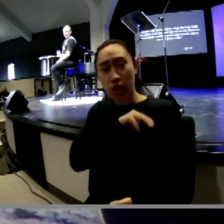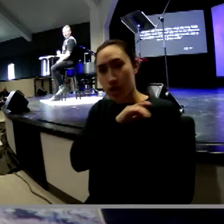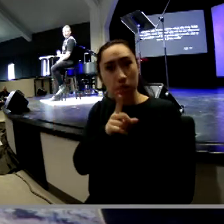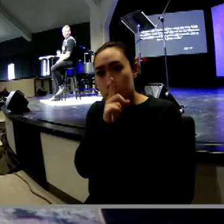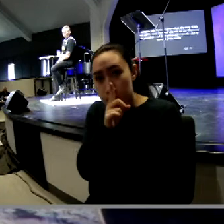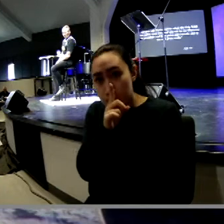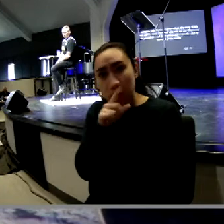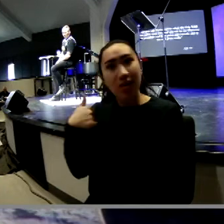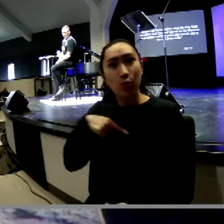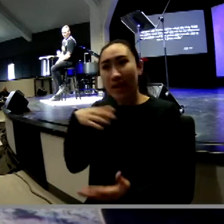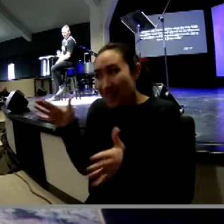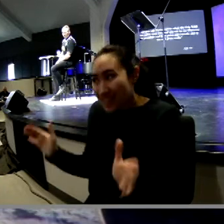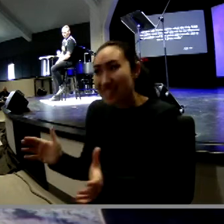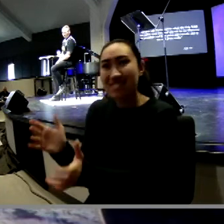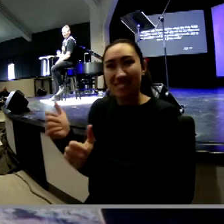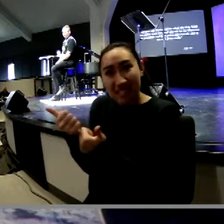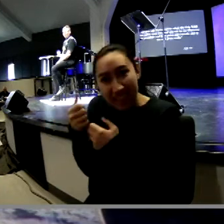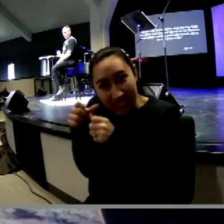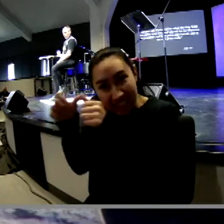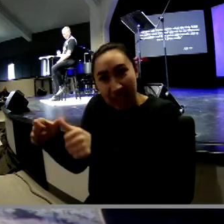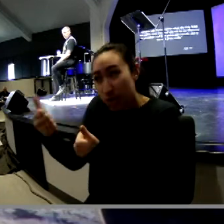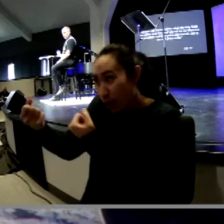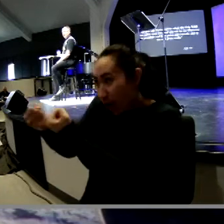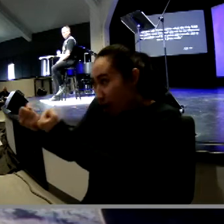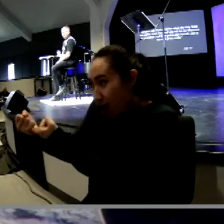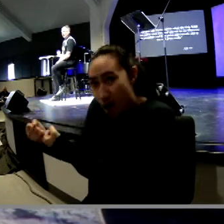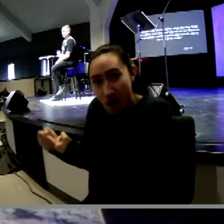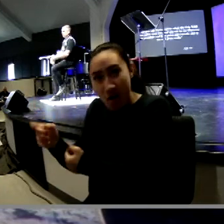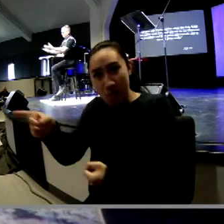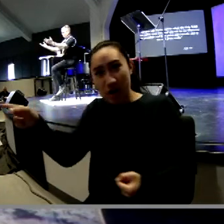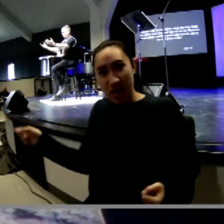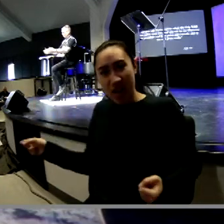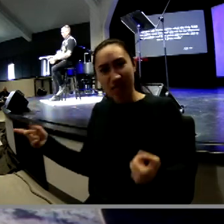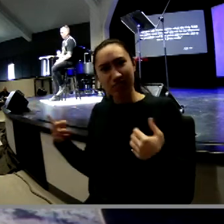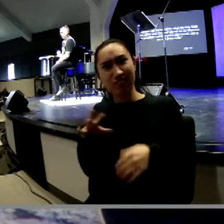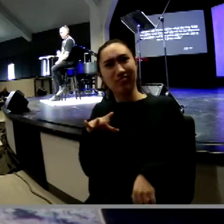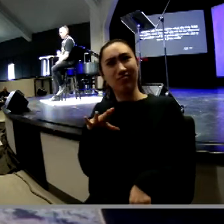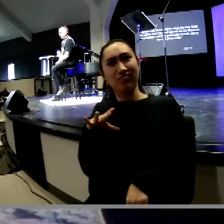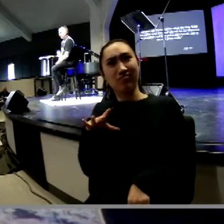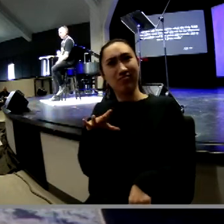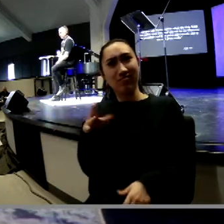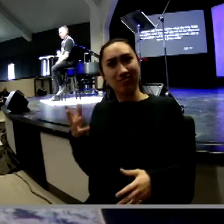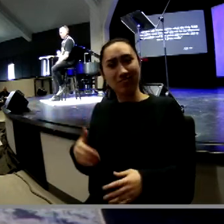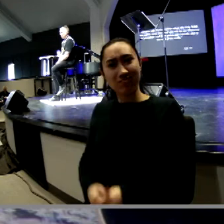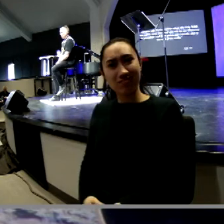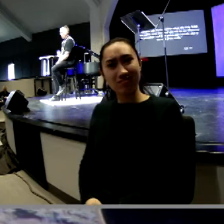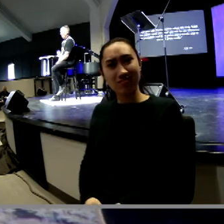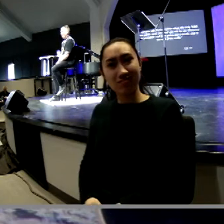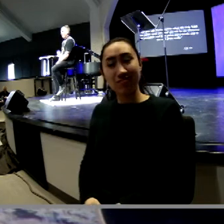I'm really proud of the work that we've done missionally in the world. Can I just tell you what breaks my heart?